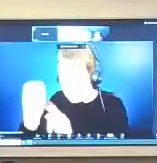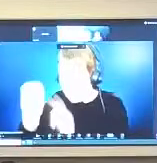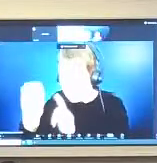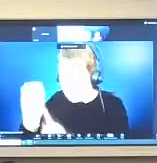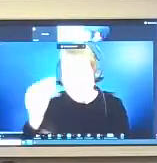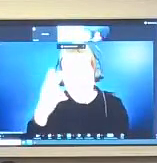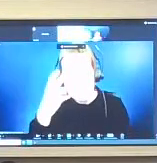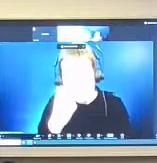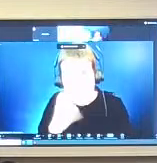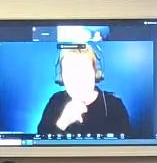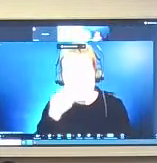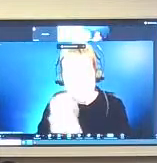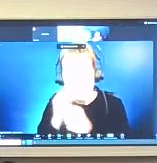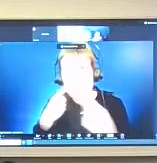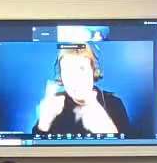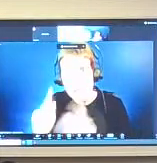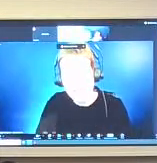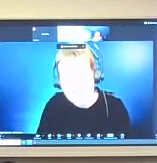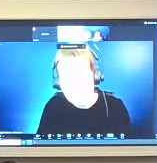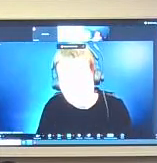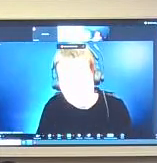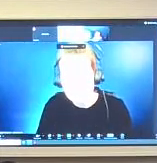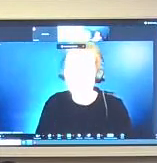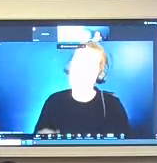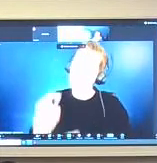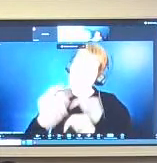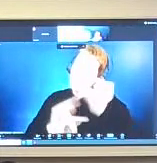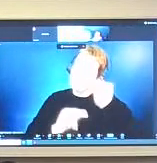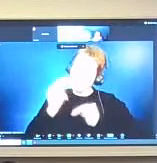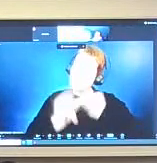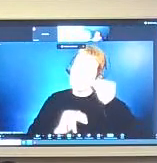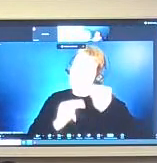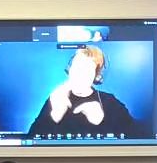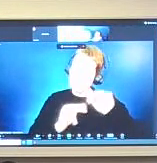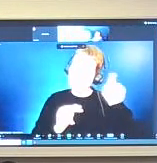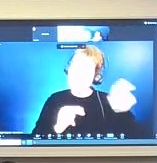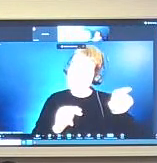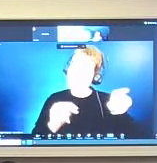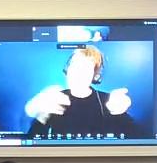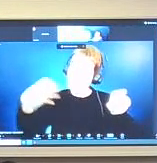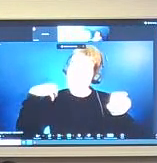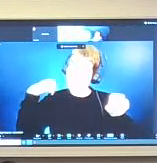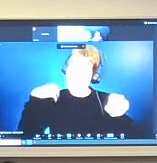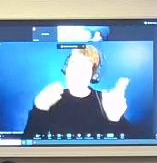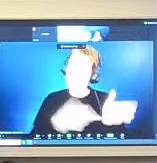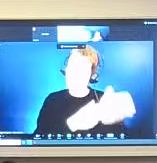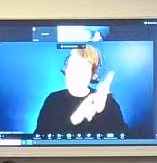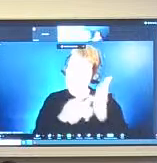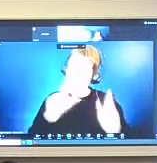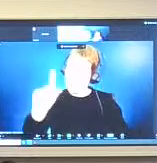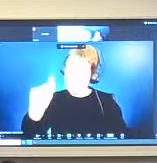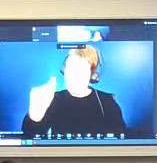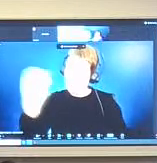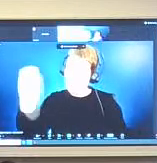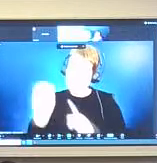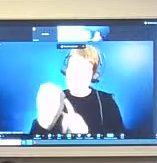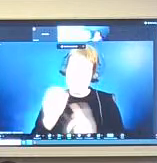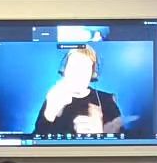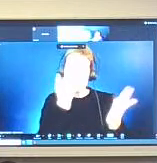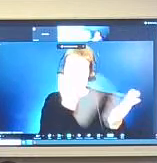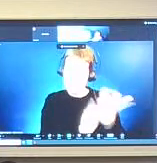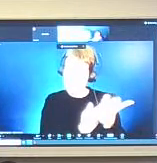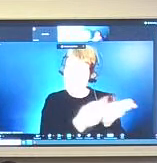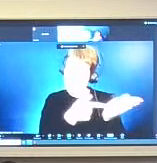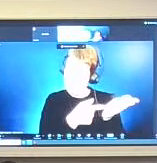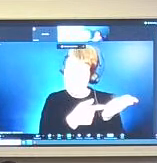Well, the building officials do get proof of 20% actually. They're pretty good about doing that, but they